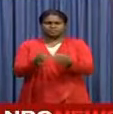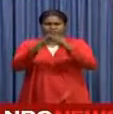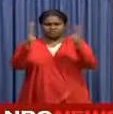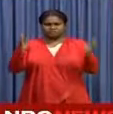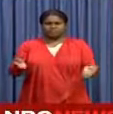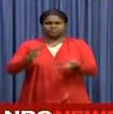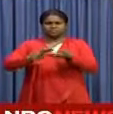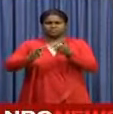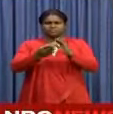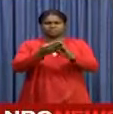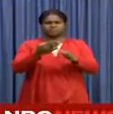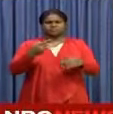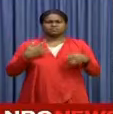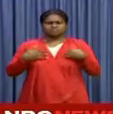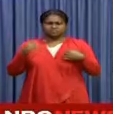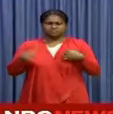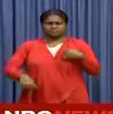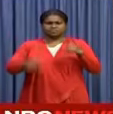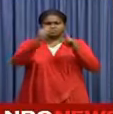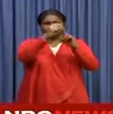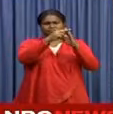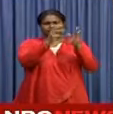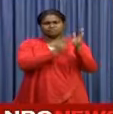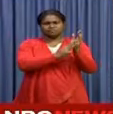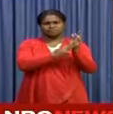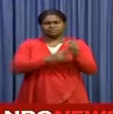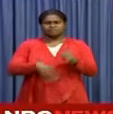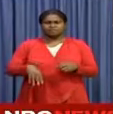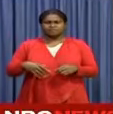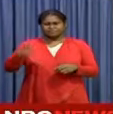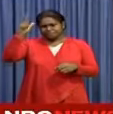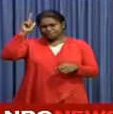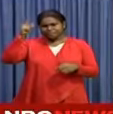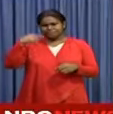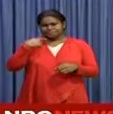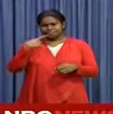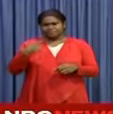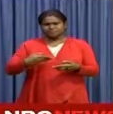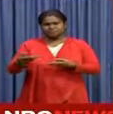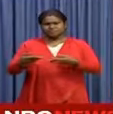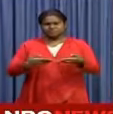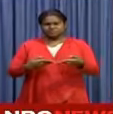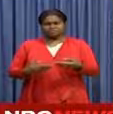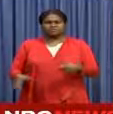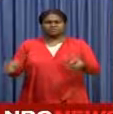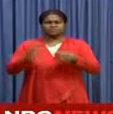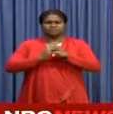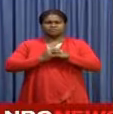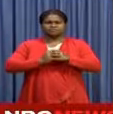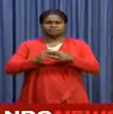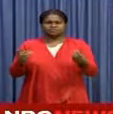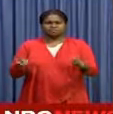House by the Tongan community living in Port Moresby. The High Commissioner emphasised trade as key in the